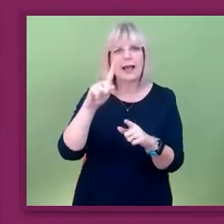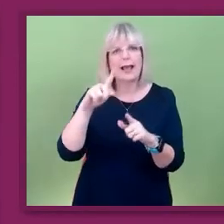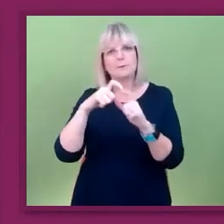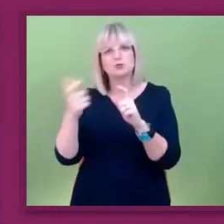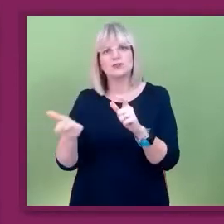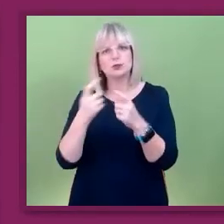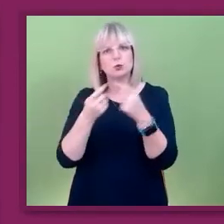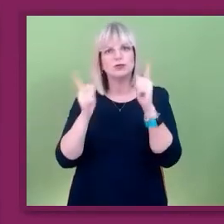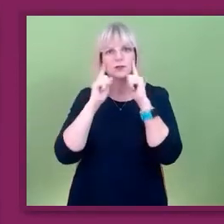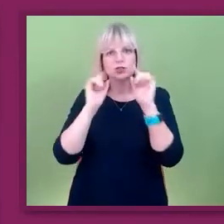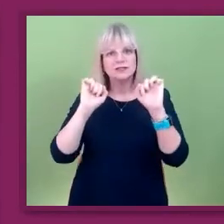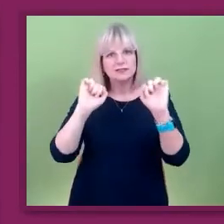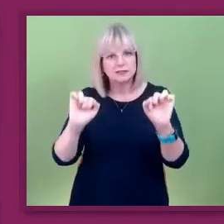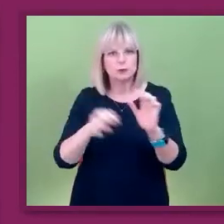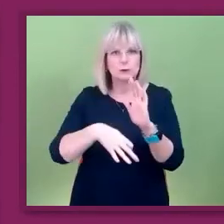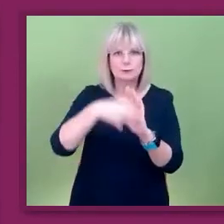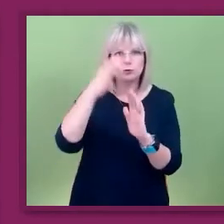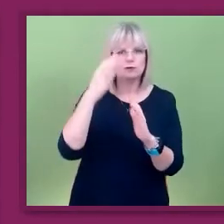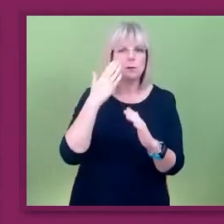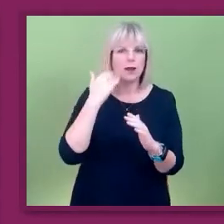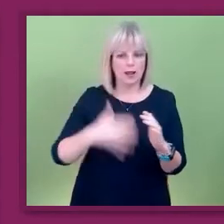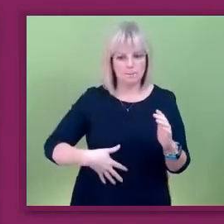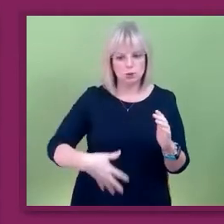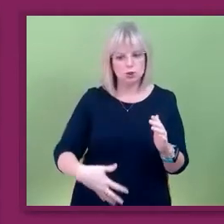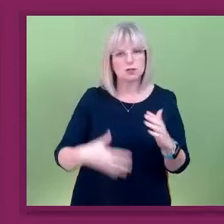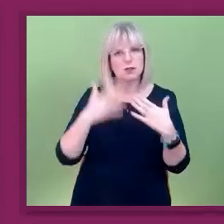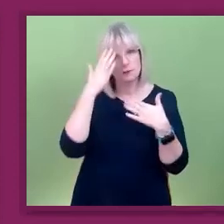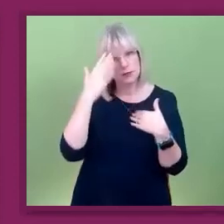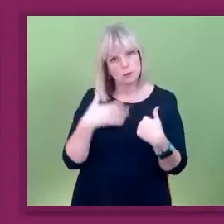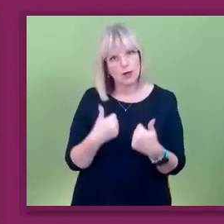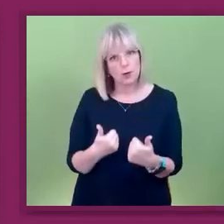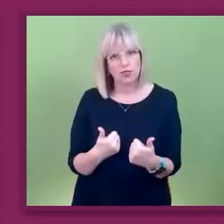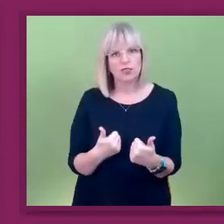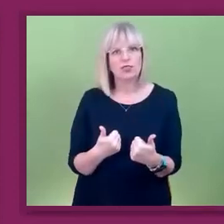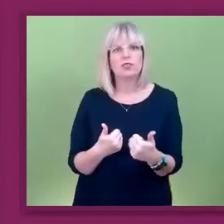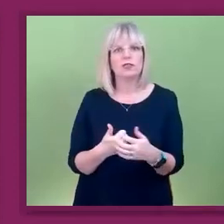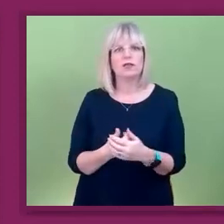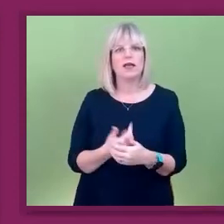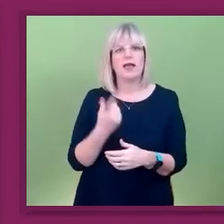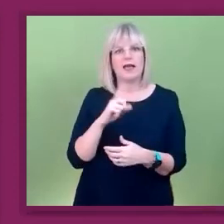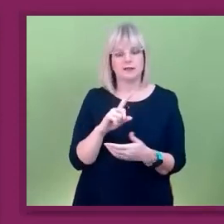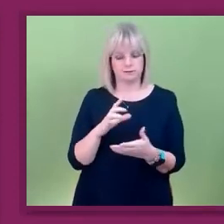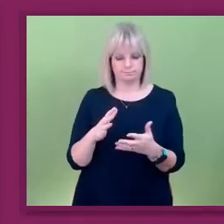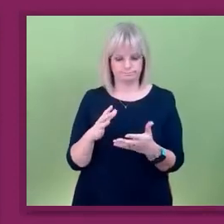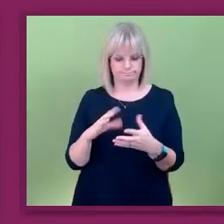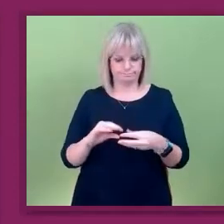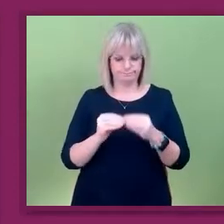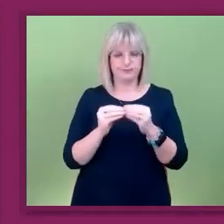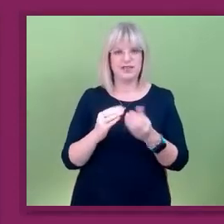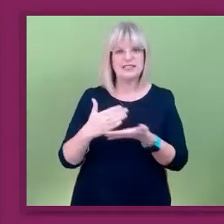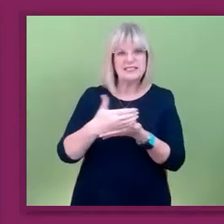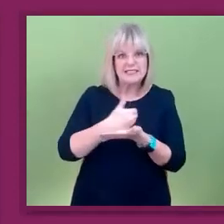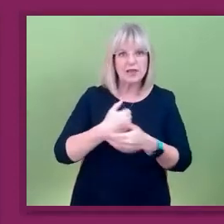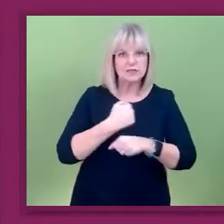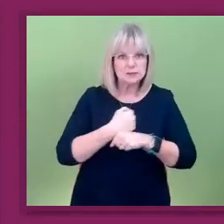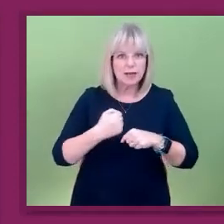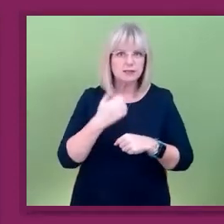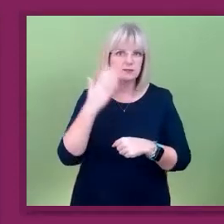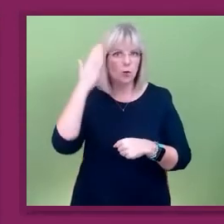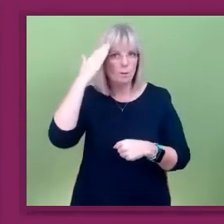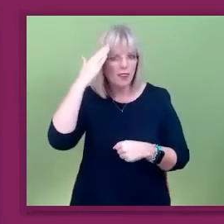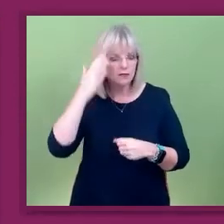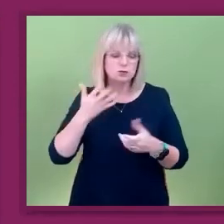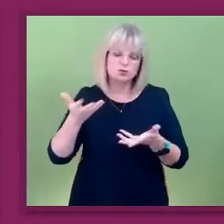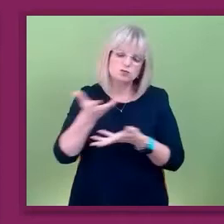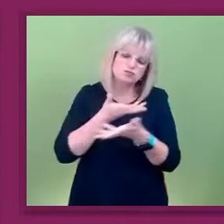maternal mental health, as well as we create a safe space for mothers to chat, connect, and speak about the issues that